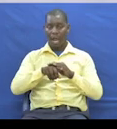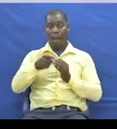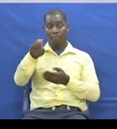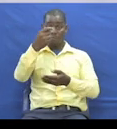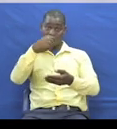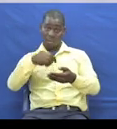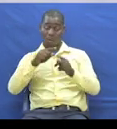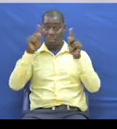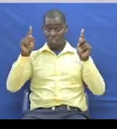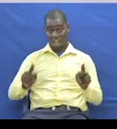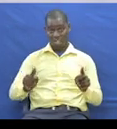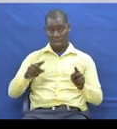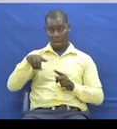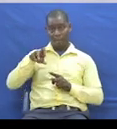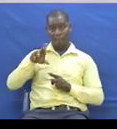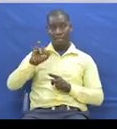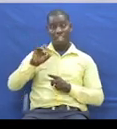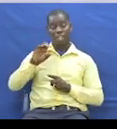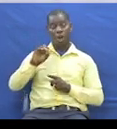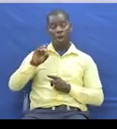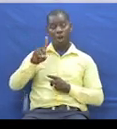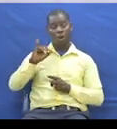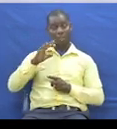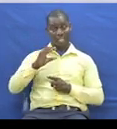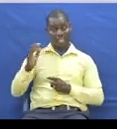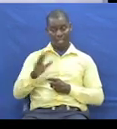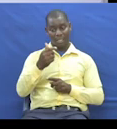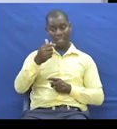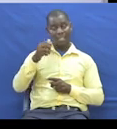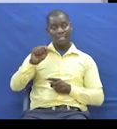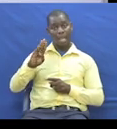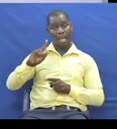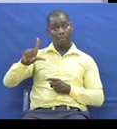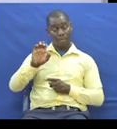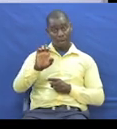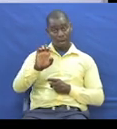what? Very good. Is lithium. Let us write it.